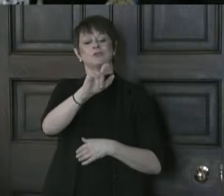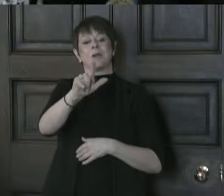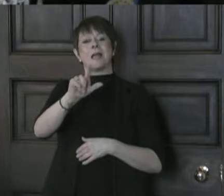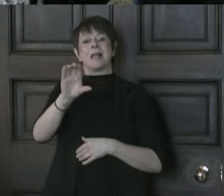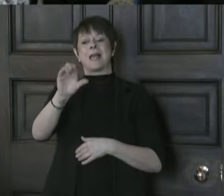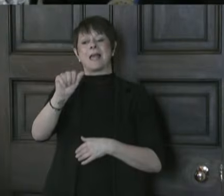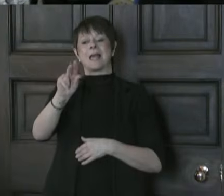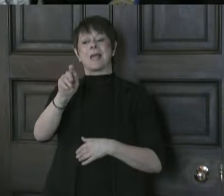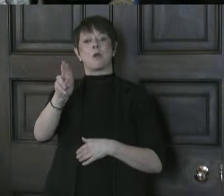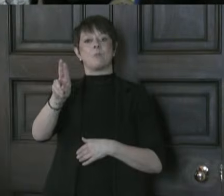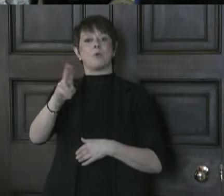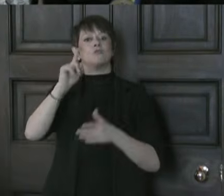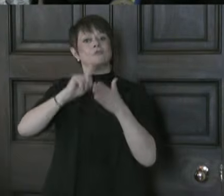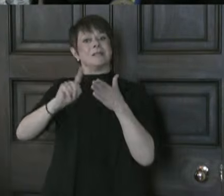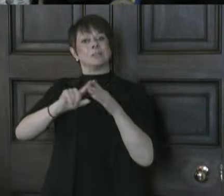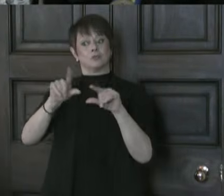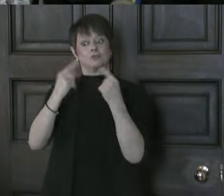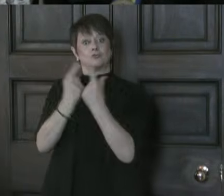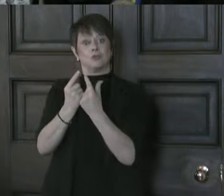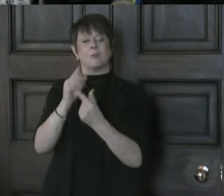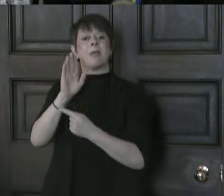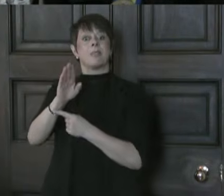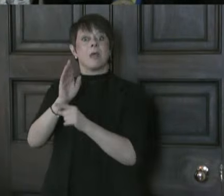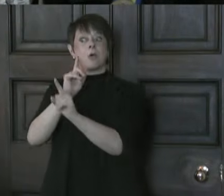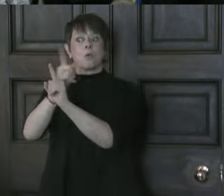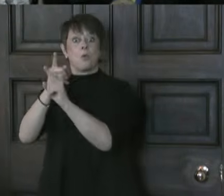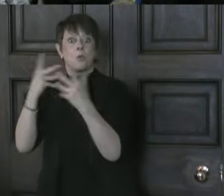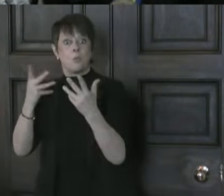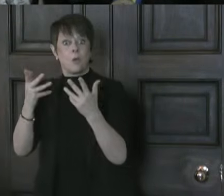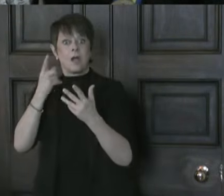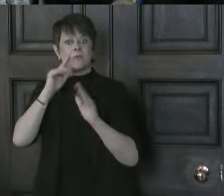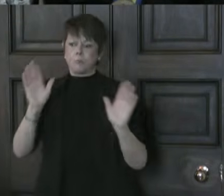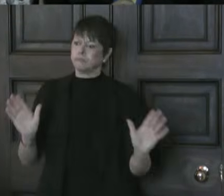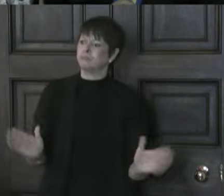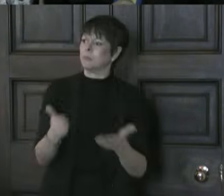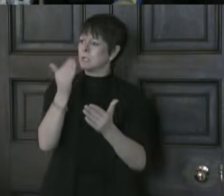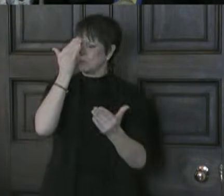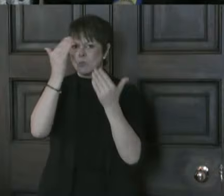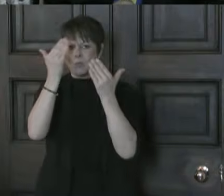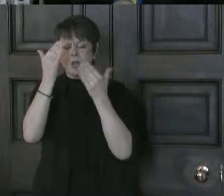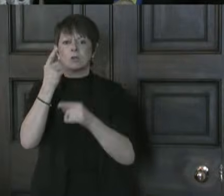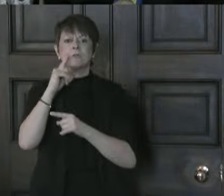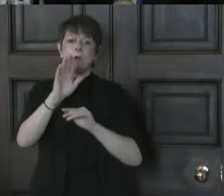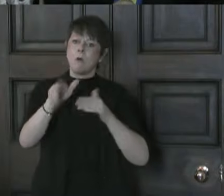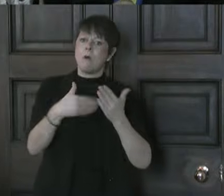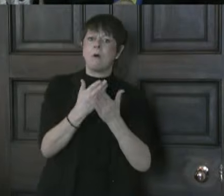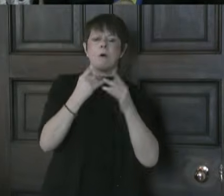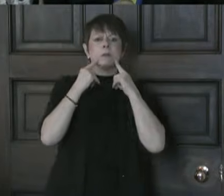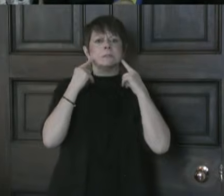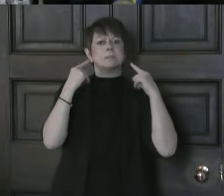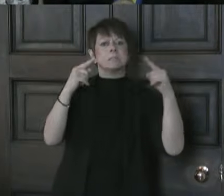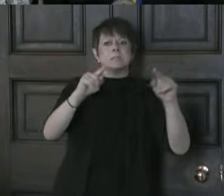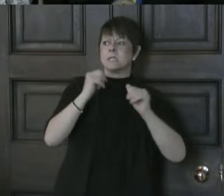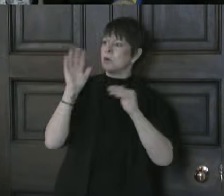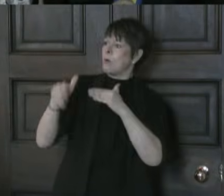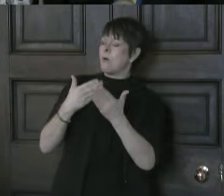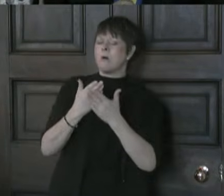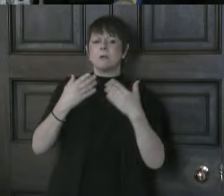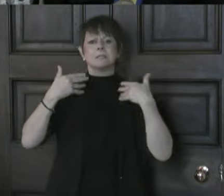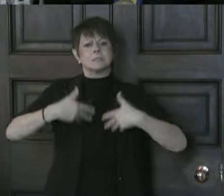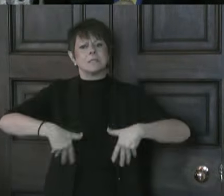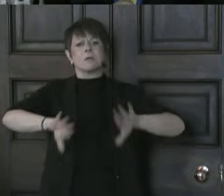Group, whose mission statement is to raise awareness of the accomplishments and sacrifices of Newfoundlanders